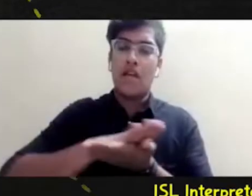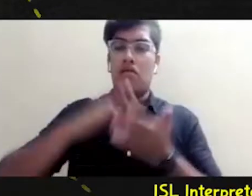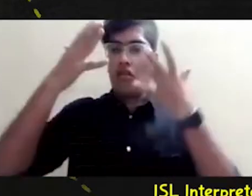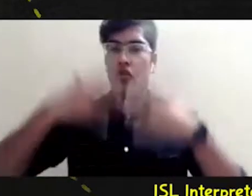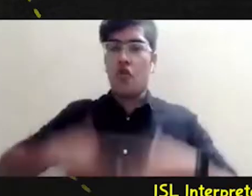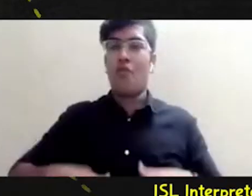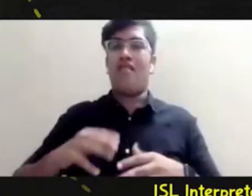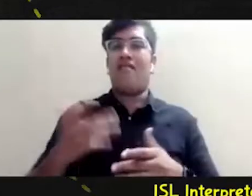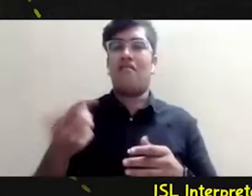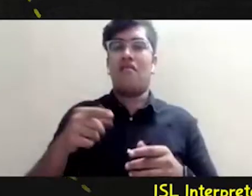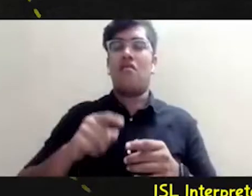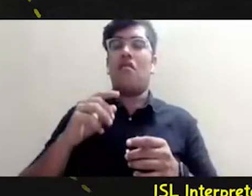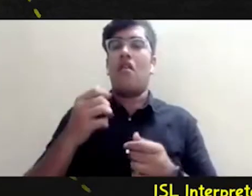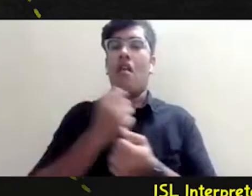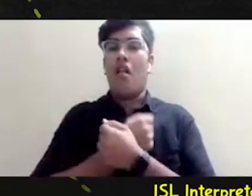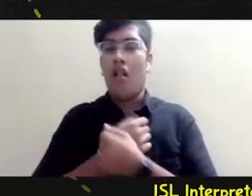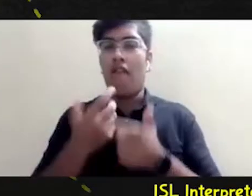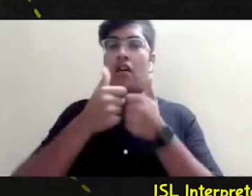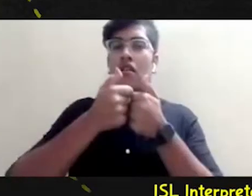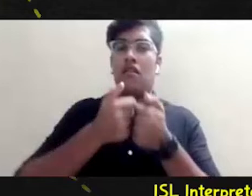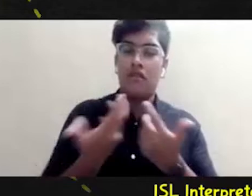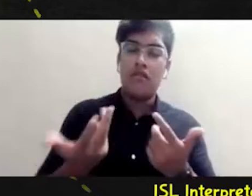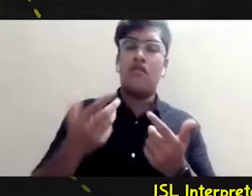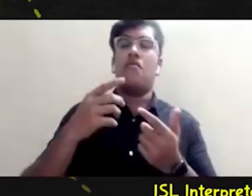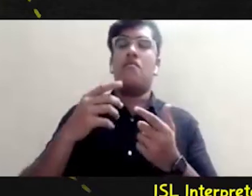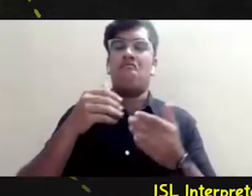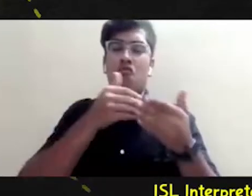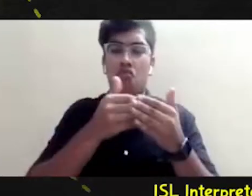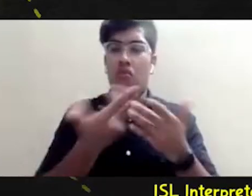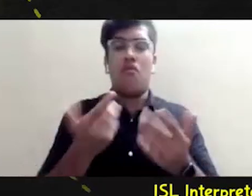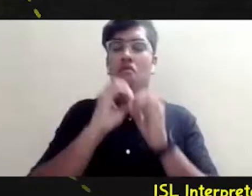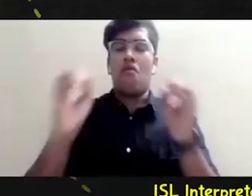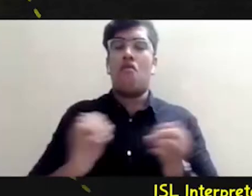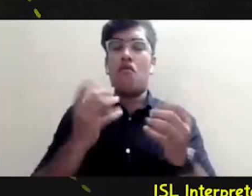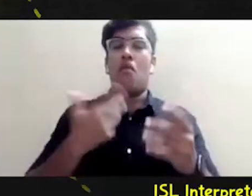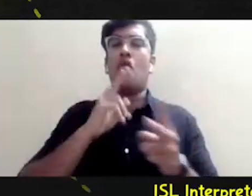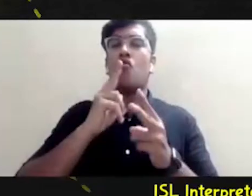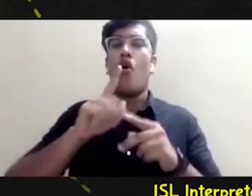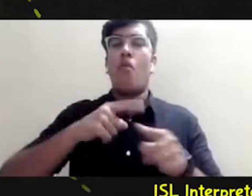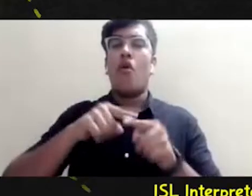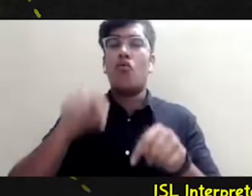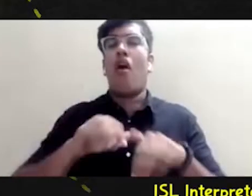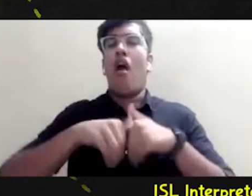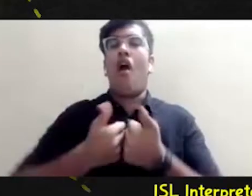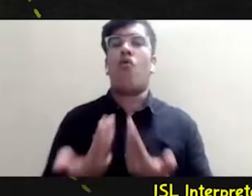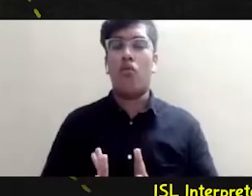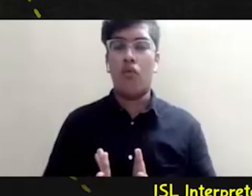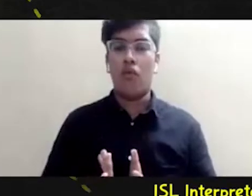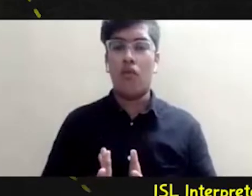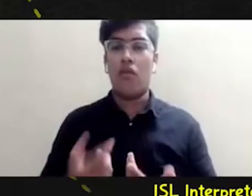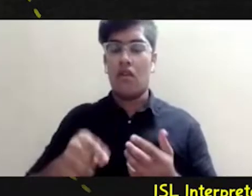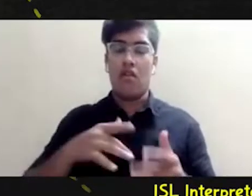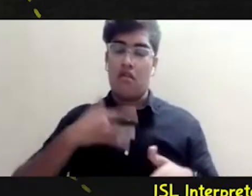love, relationship, intimacy. How do we identify even? How do we talk about it even? So I think that's a very interesting area